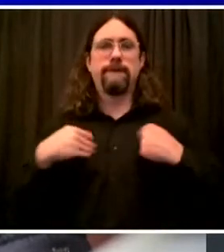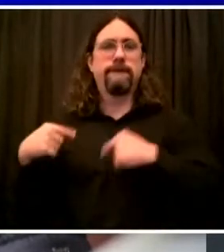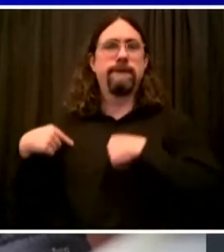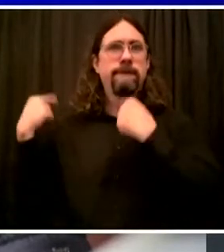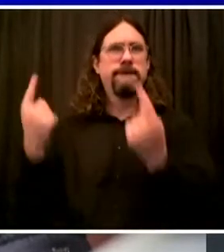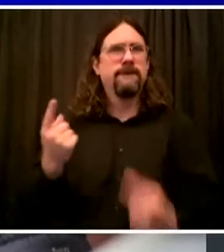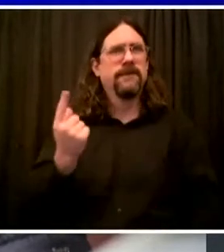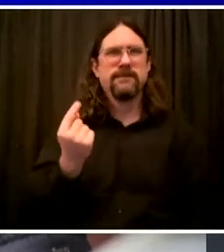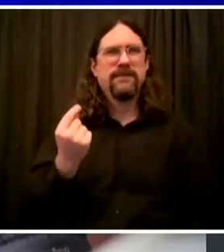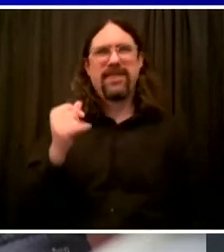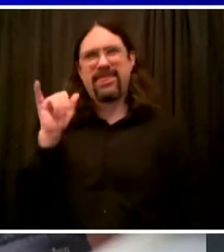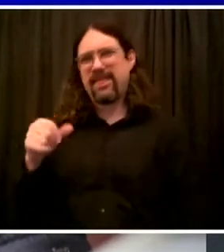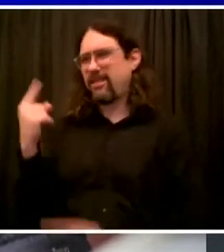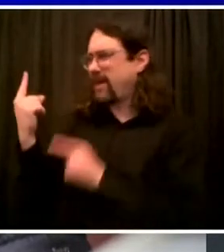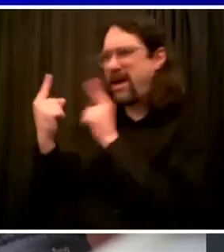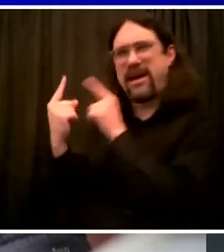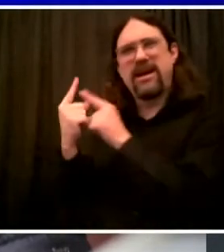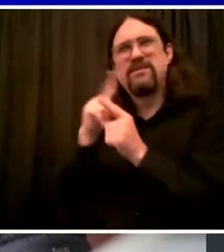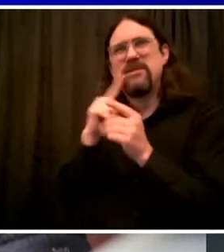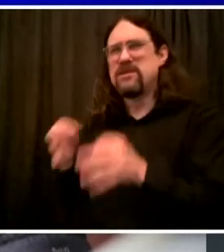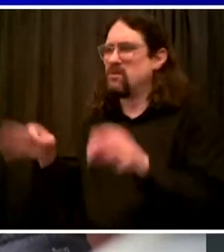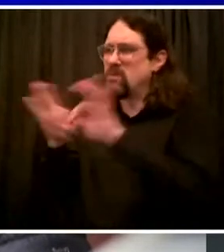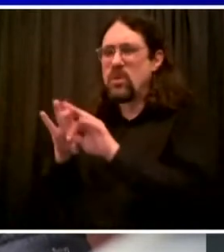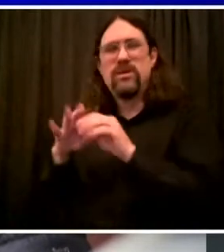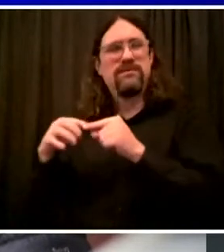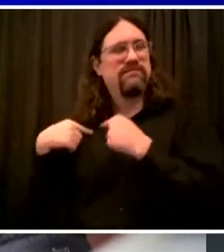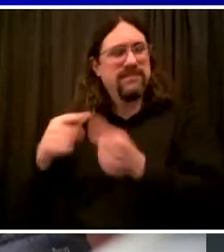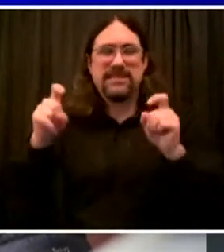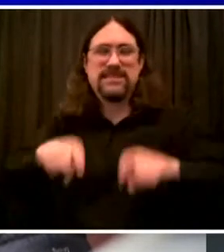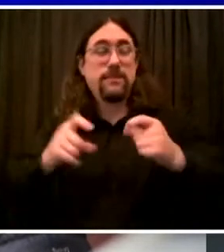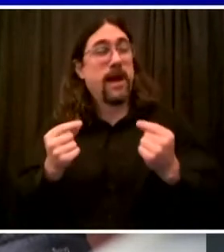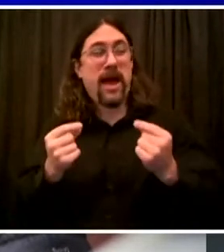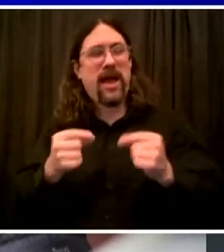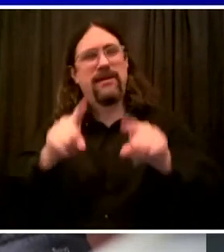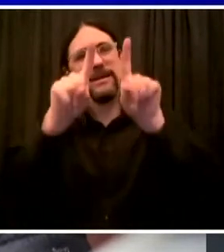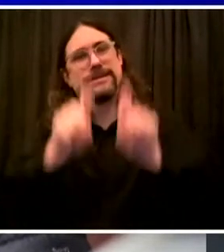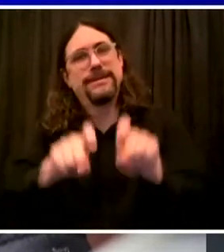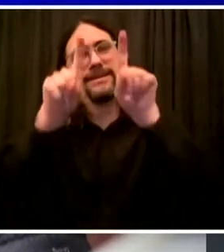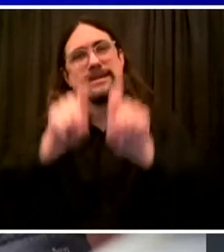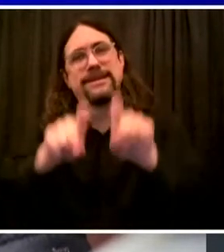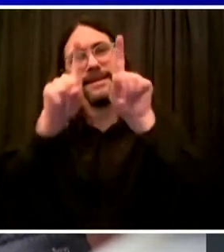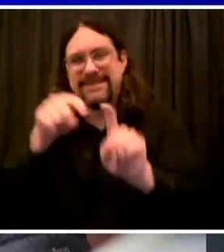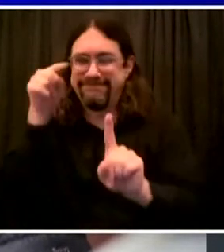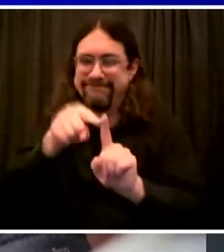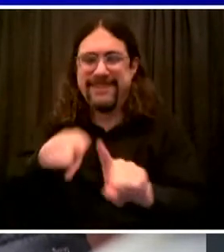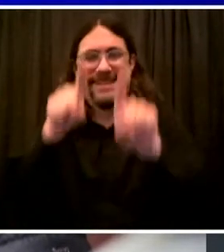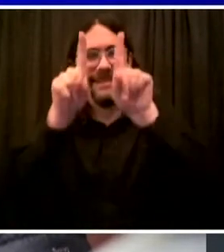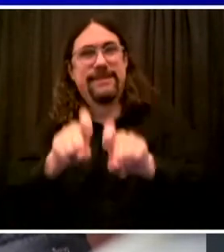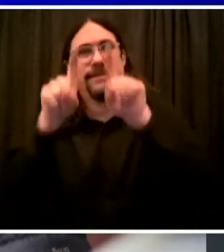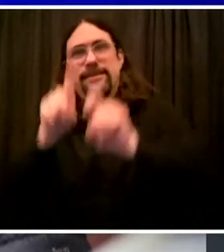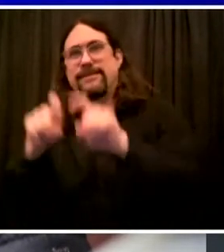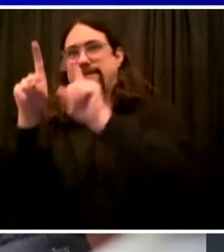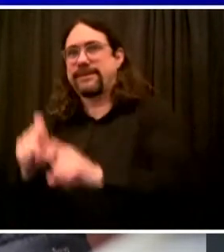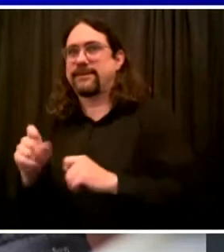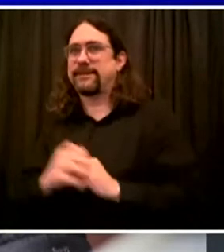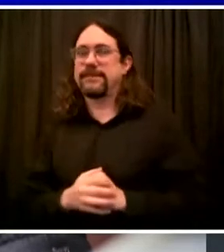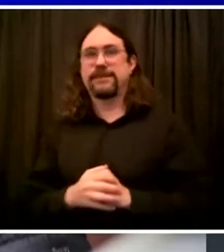it, testing, testing, testing. We know that we're still playing catch up, and unfortunately